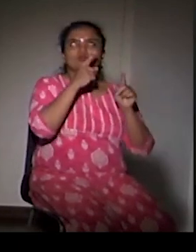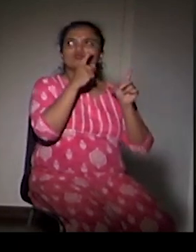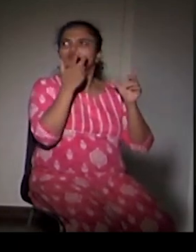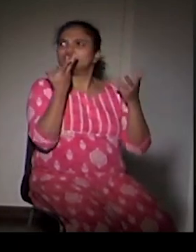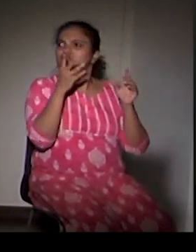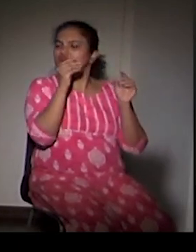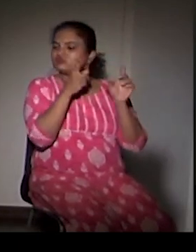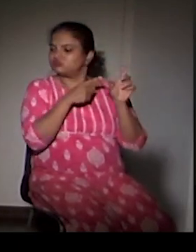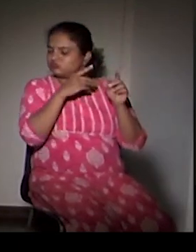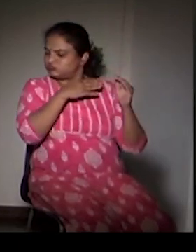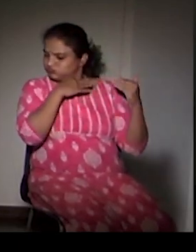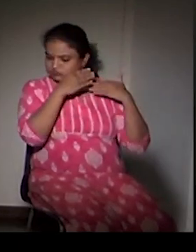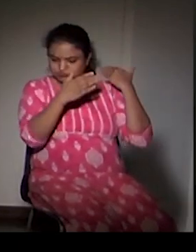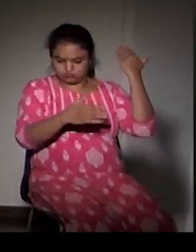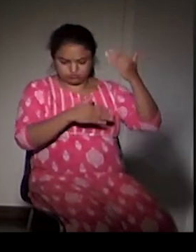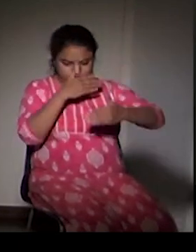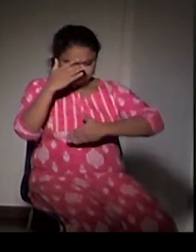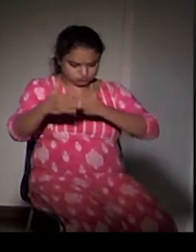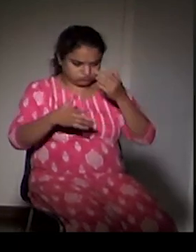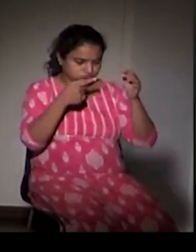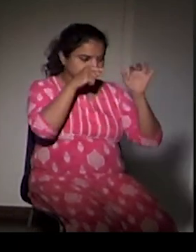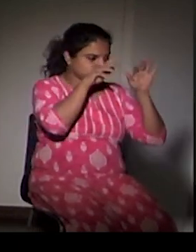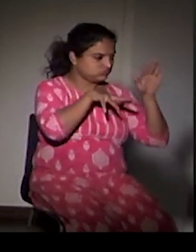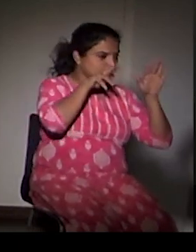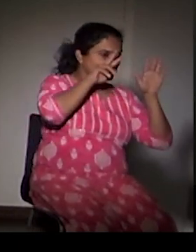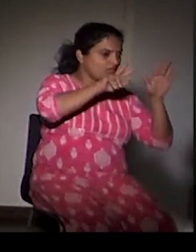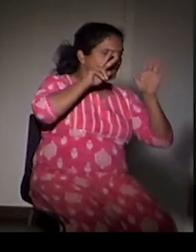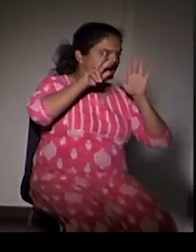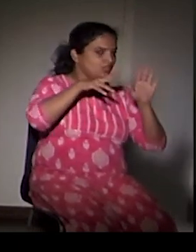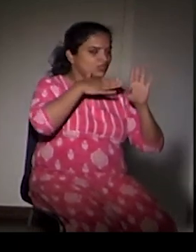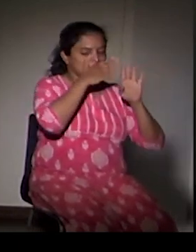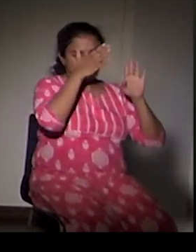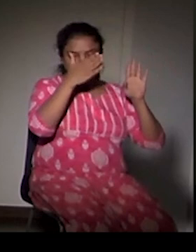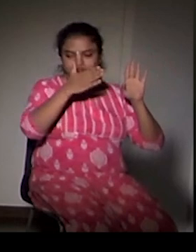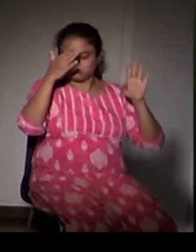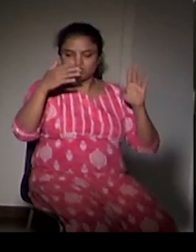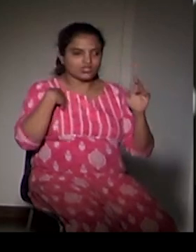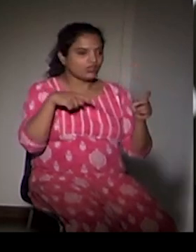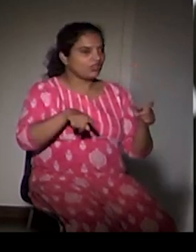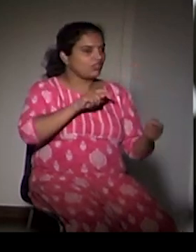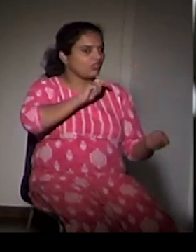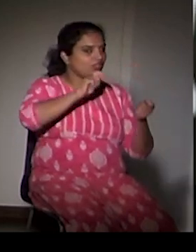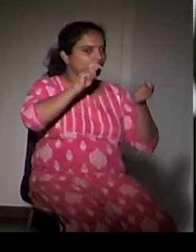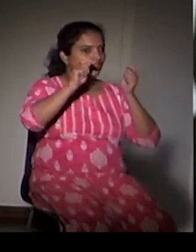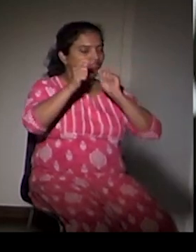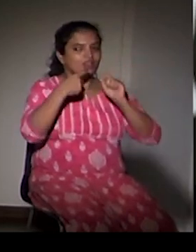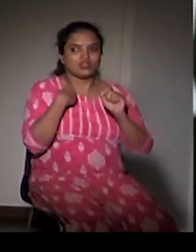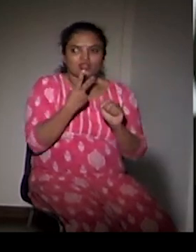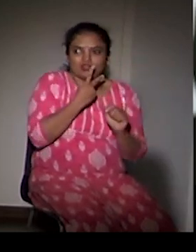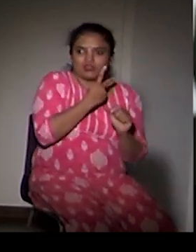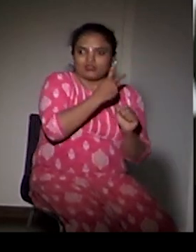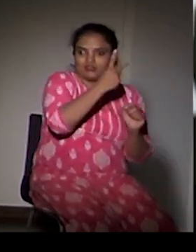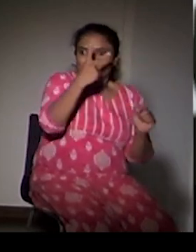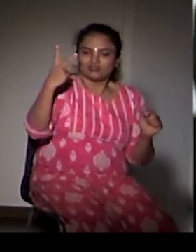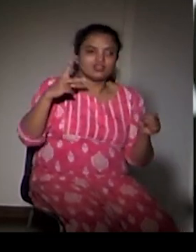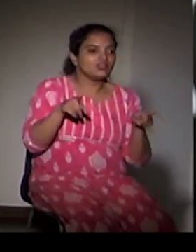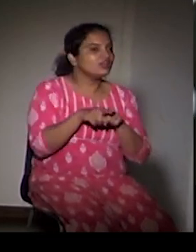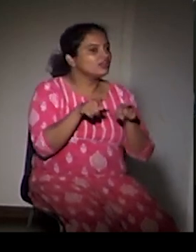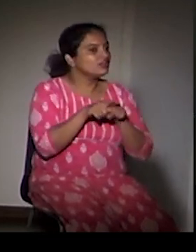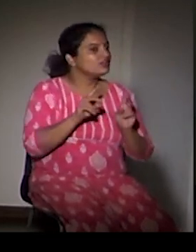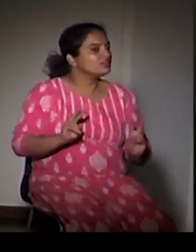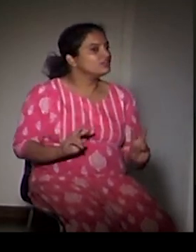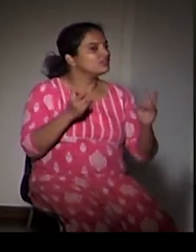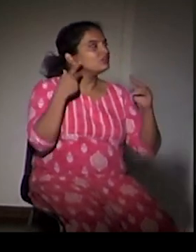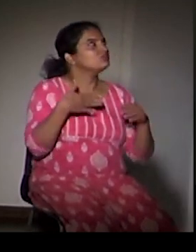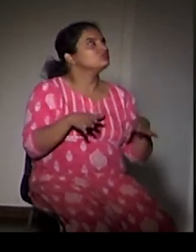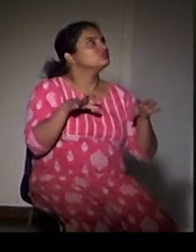in 1980, and I've noticed quite significant changes over the years. And I haven't actually been to Bangalore